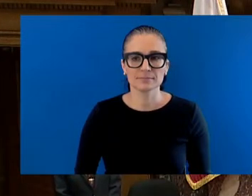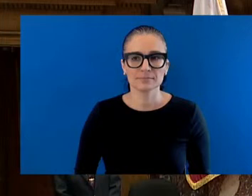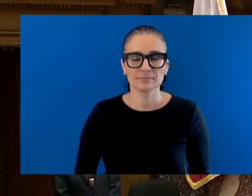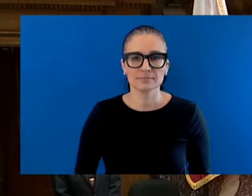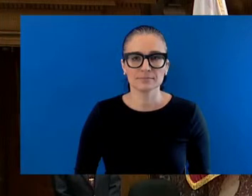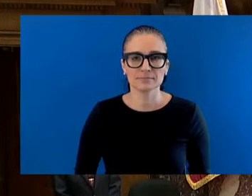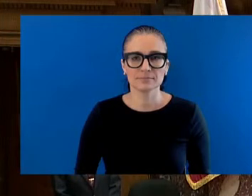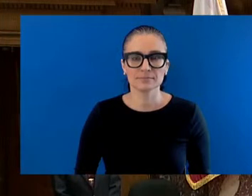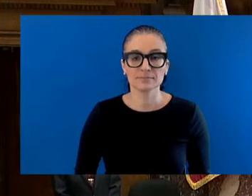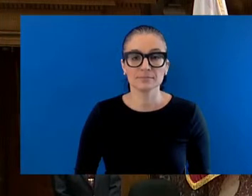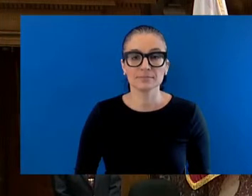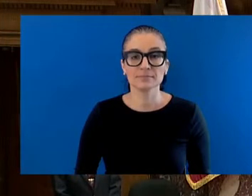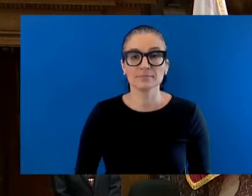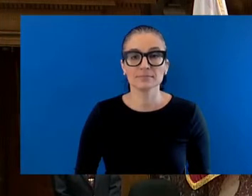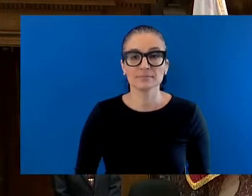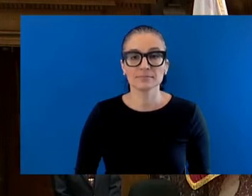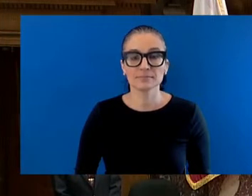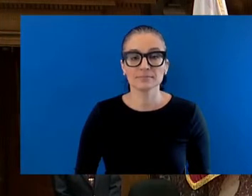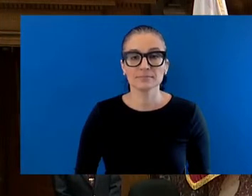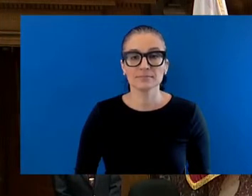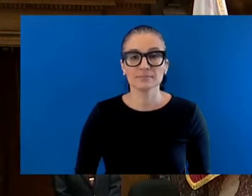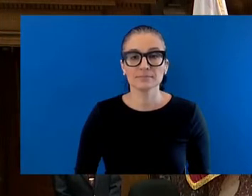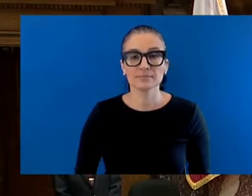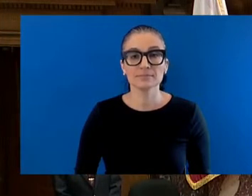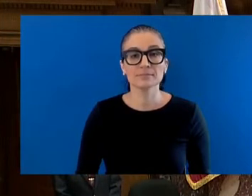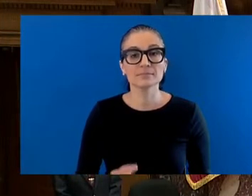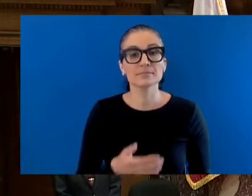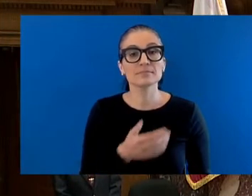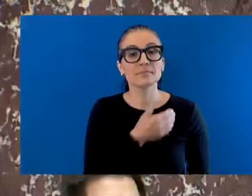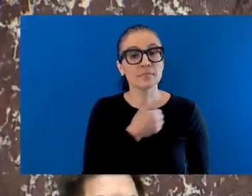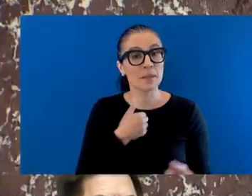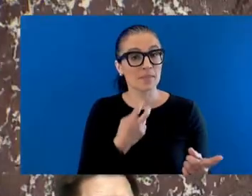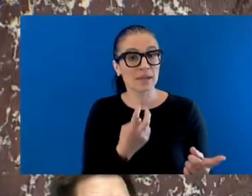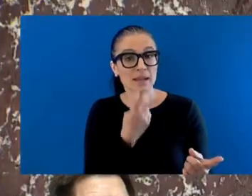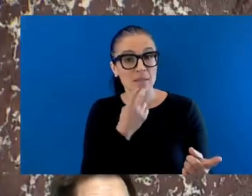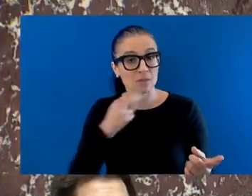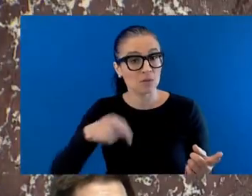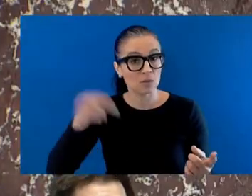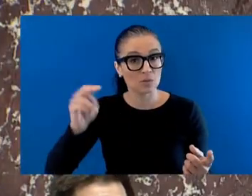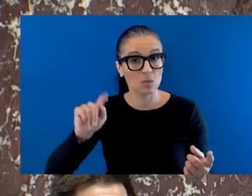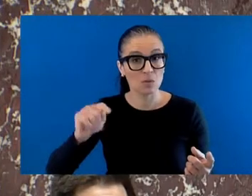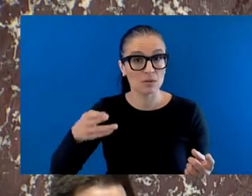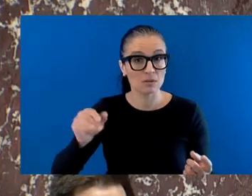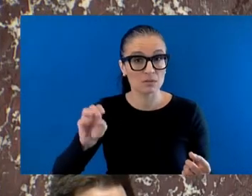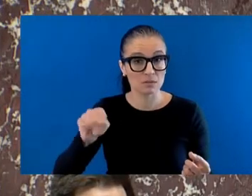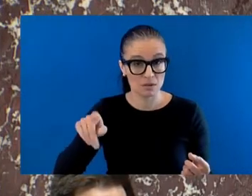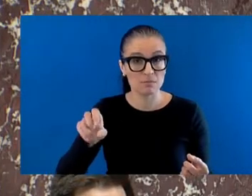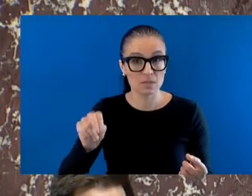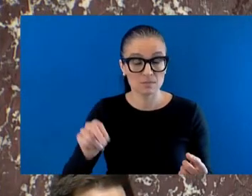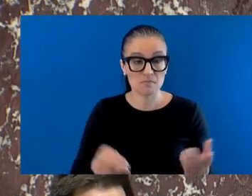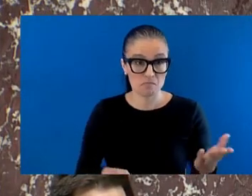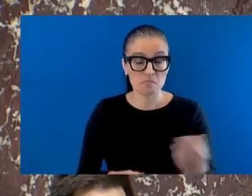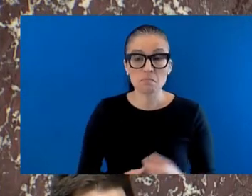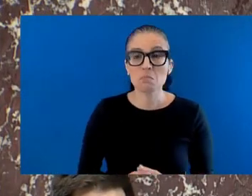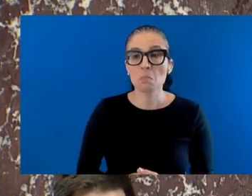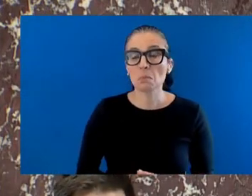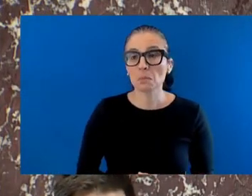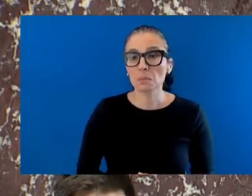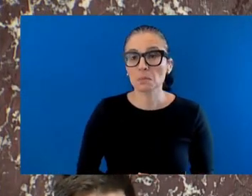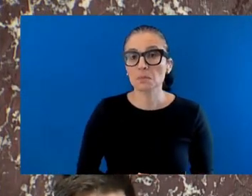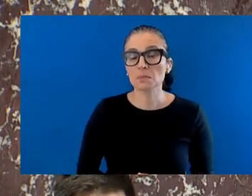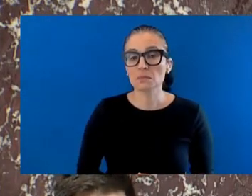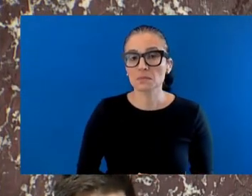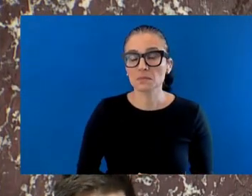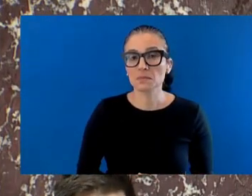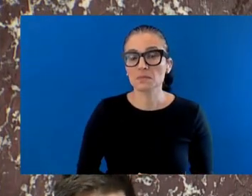Member for Camrose North Thompson. Thank you, Mr. Speaker. We canvassed this as a question at the end of question period